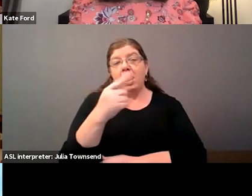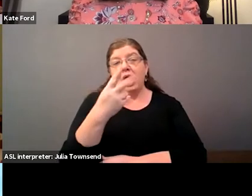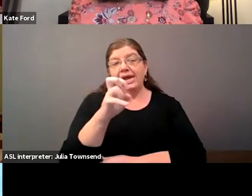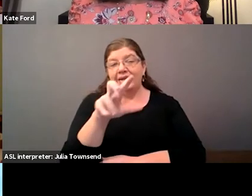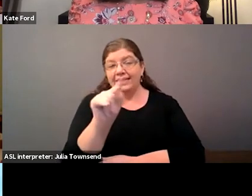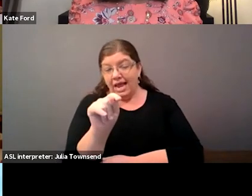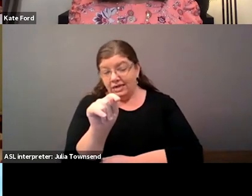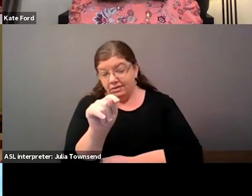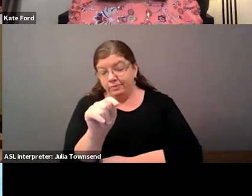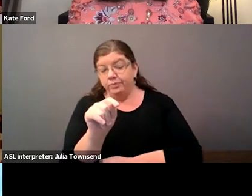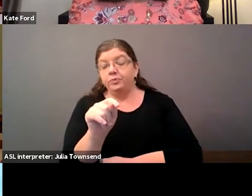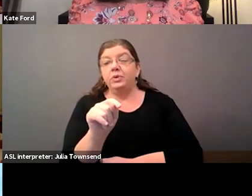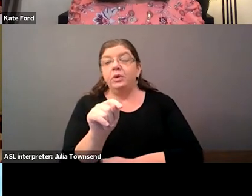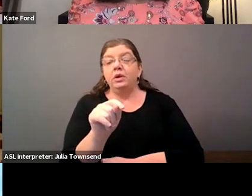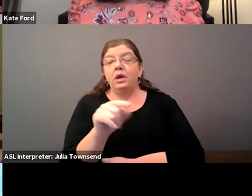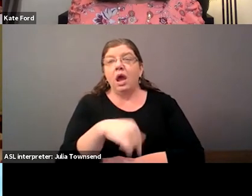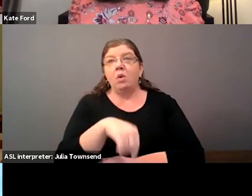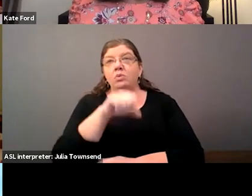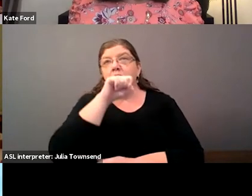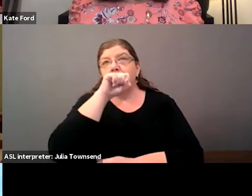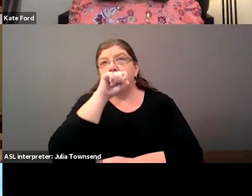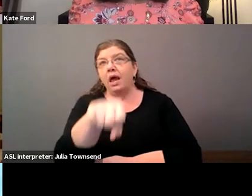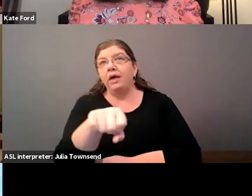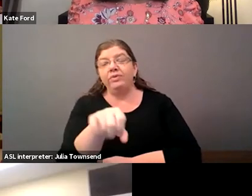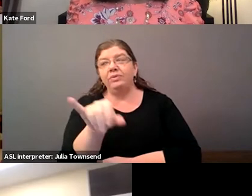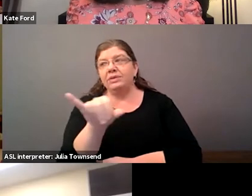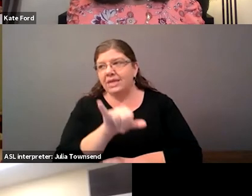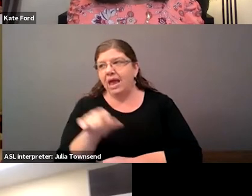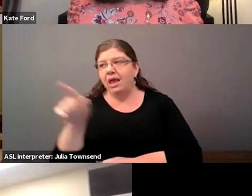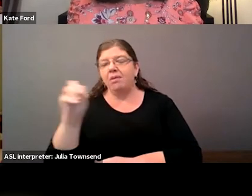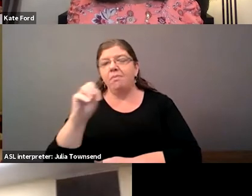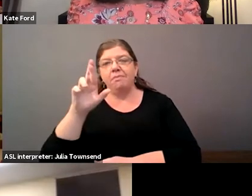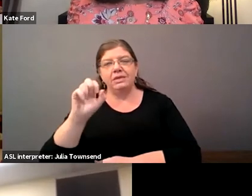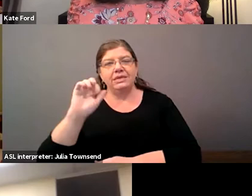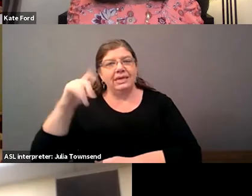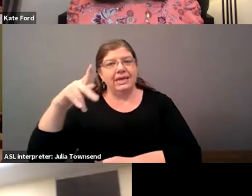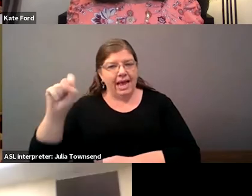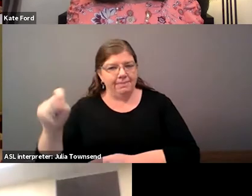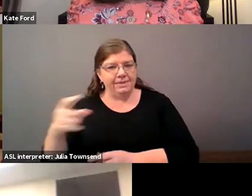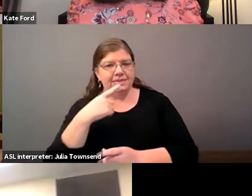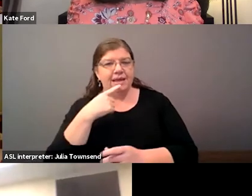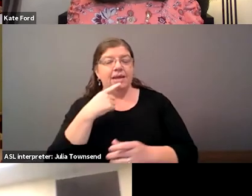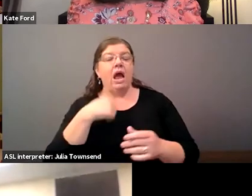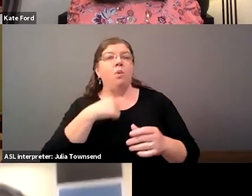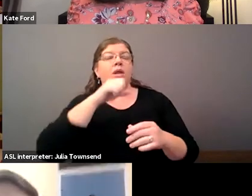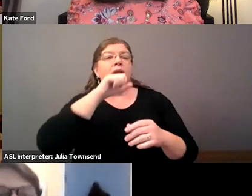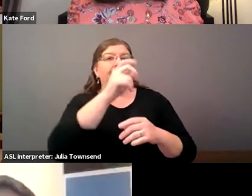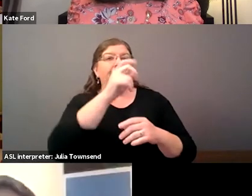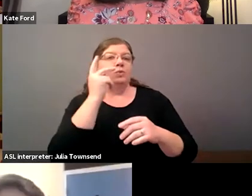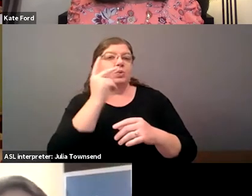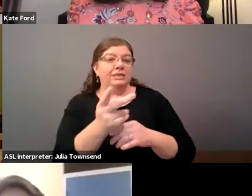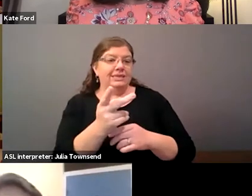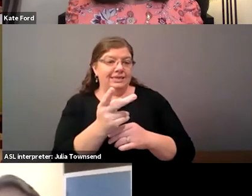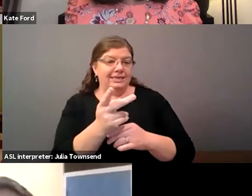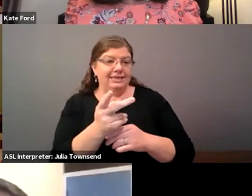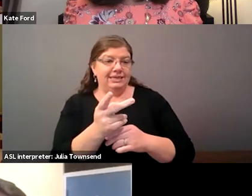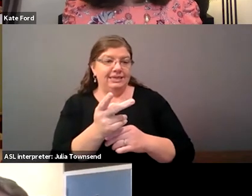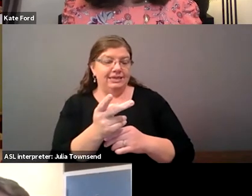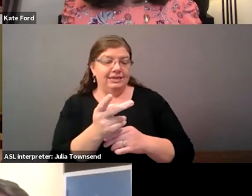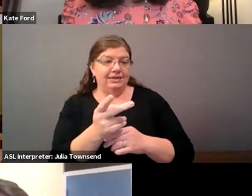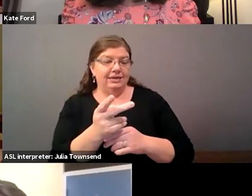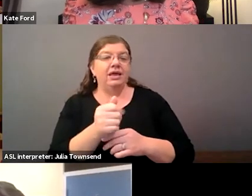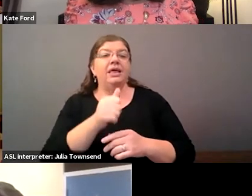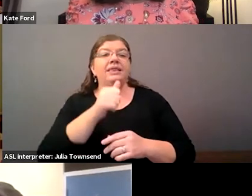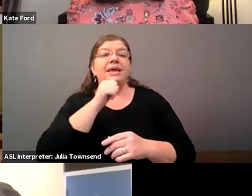would love to sort of along the lines of what miss capp said i would love to see the anonymous